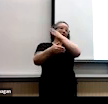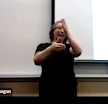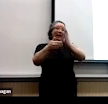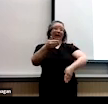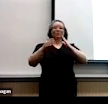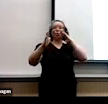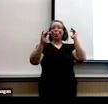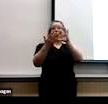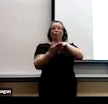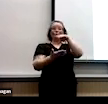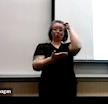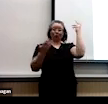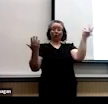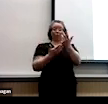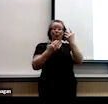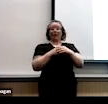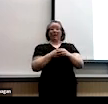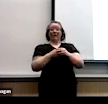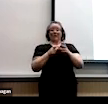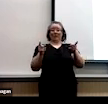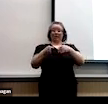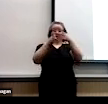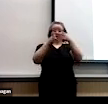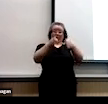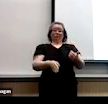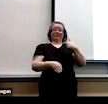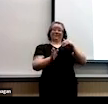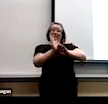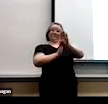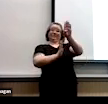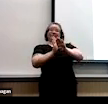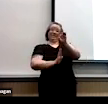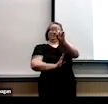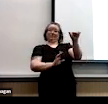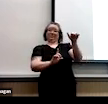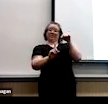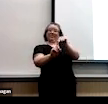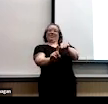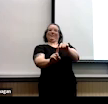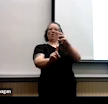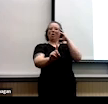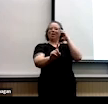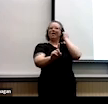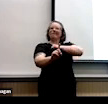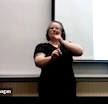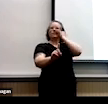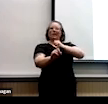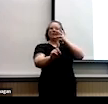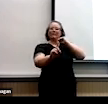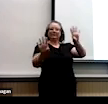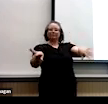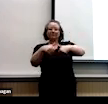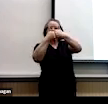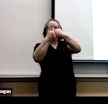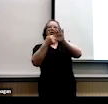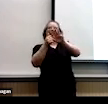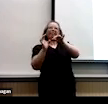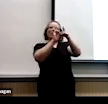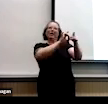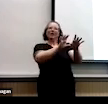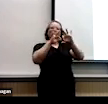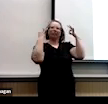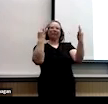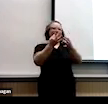the challenges encountered by people with developmental disabilities and their families as they transition from pediatric to adult care, and also be able to